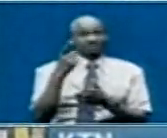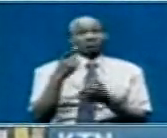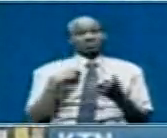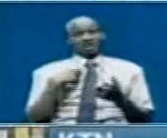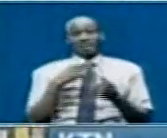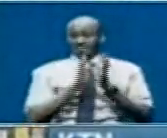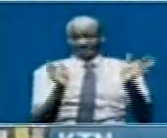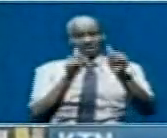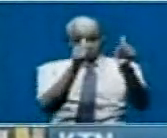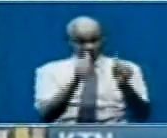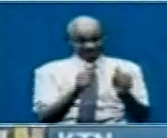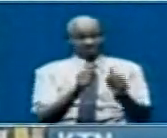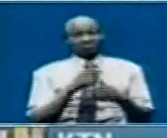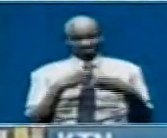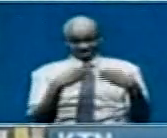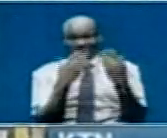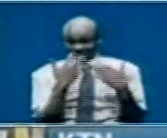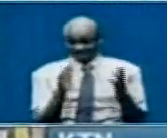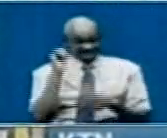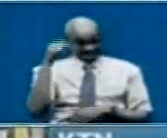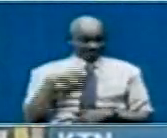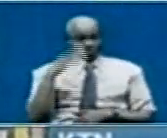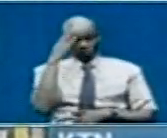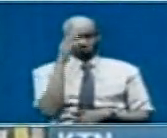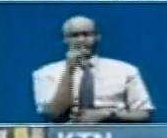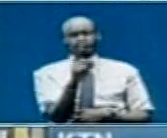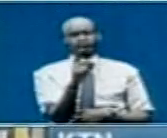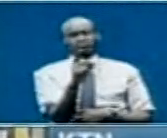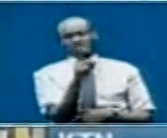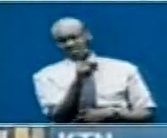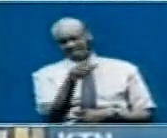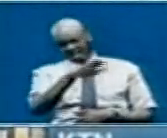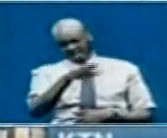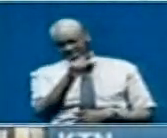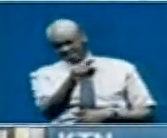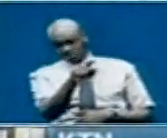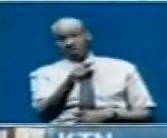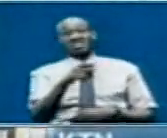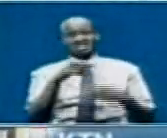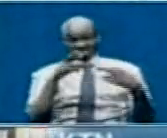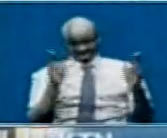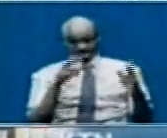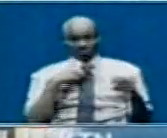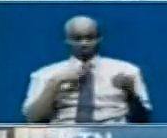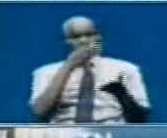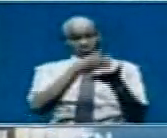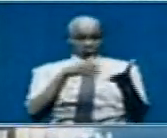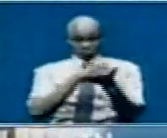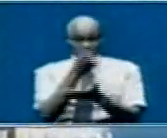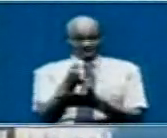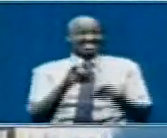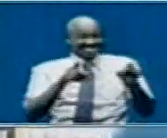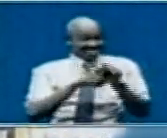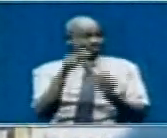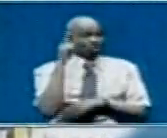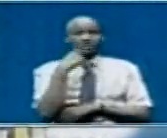issued so that Kenyans get to know that a particular piece of land is available for allocation, and the same law